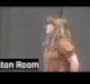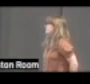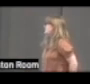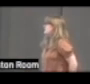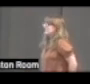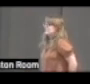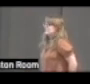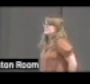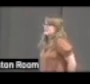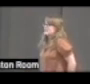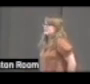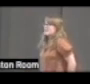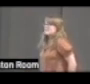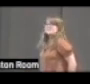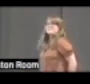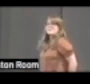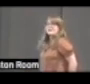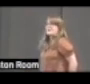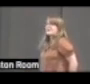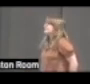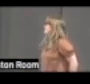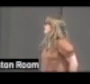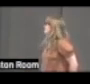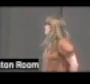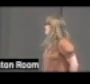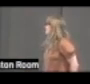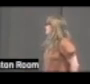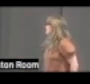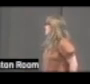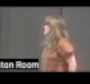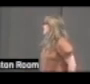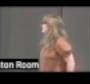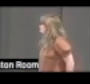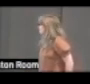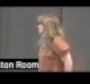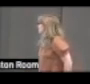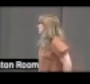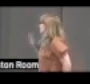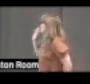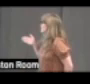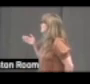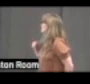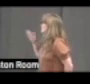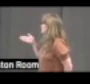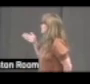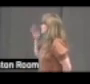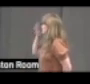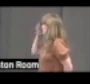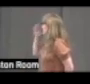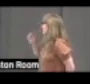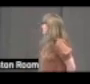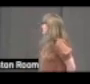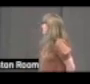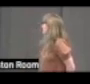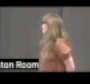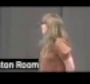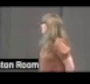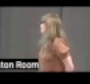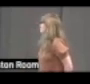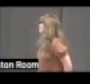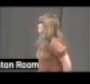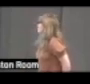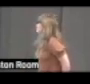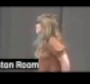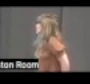for 15 years. We've kind of gone offshoots on this research, but this is my